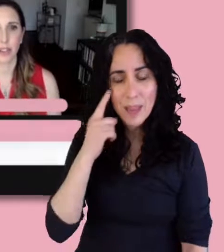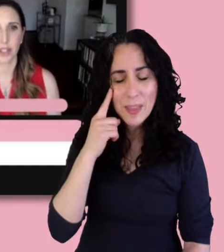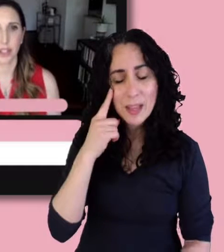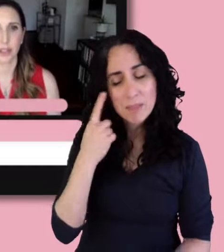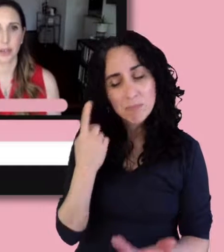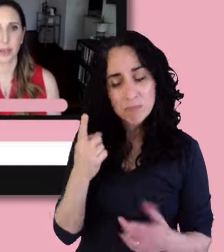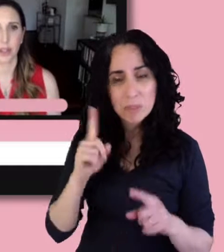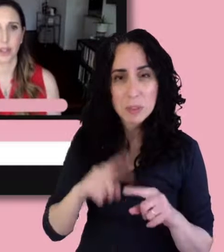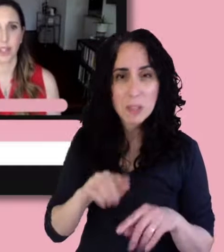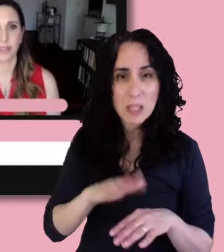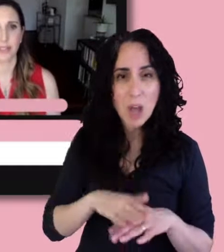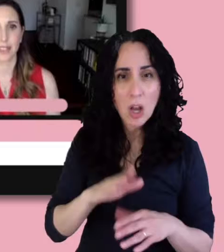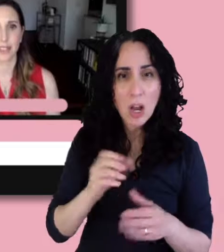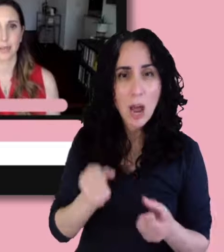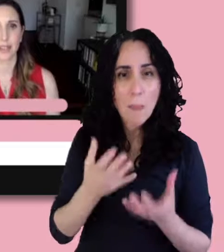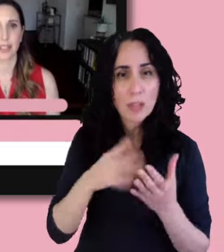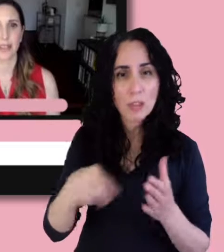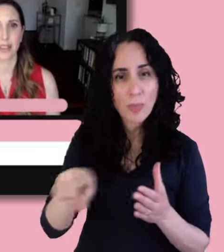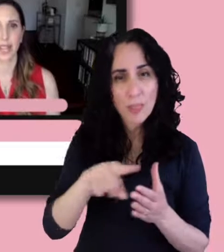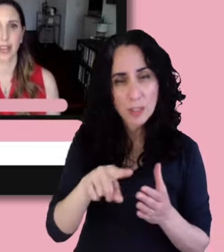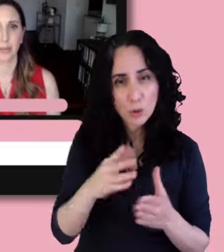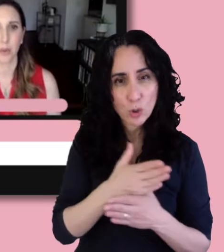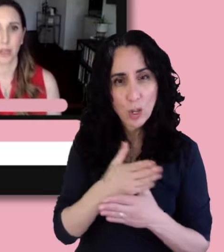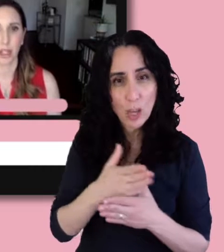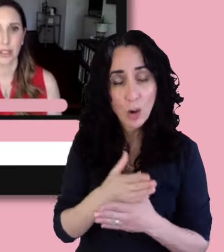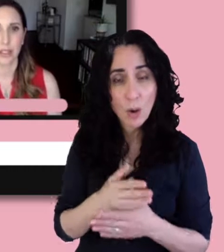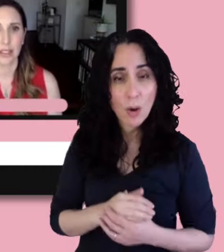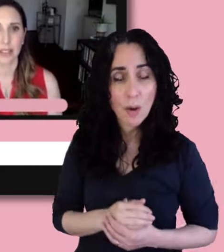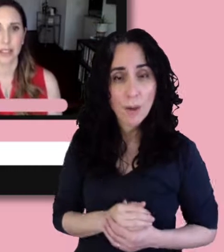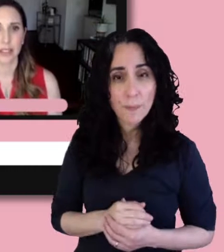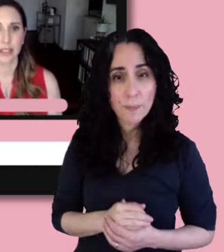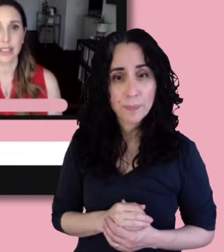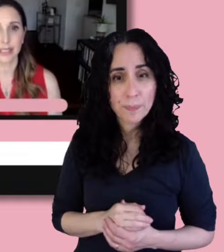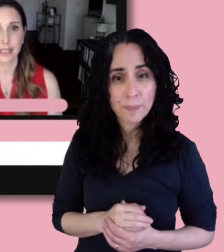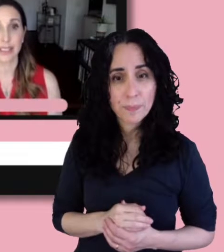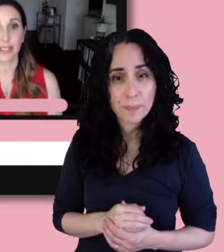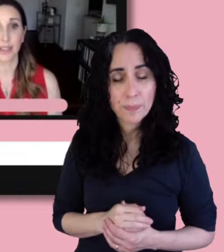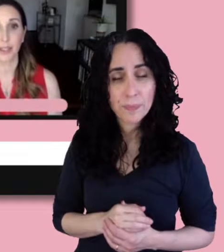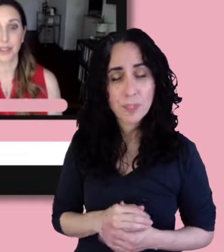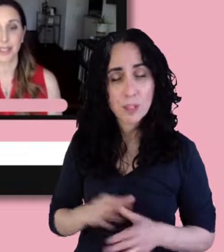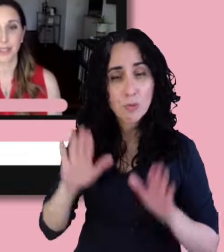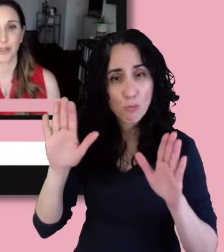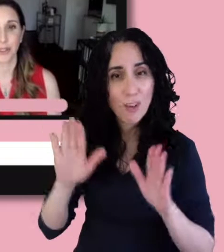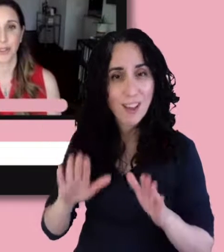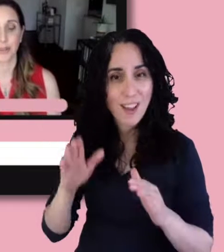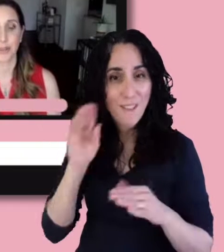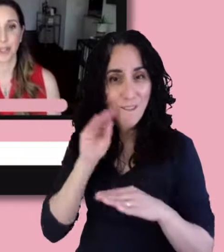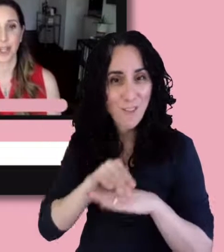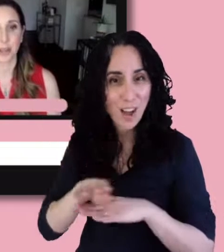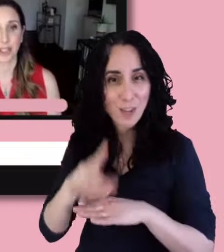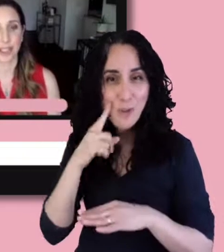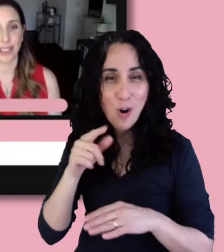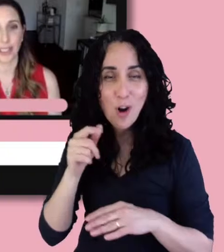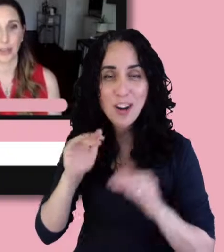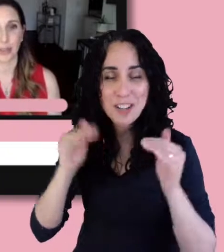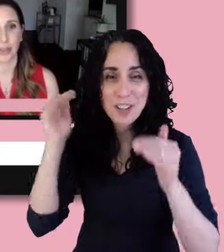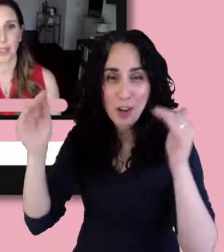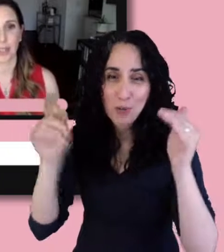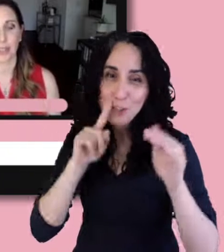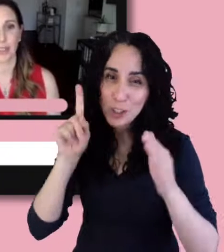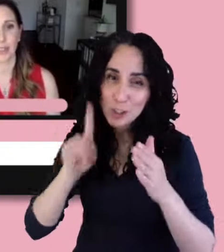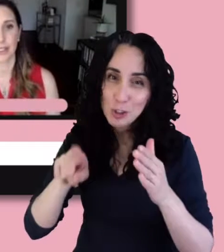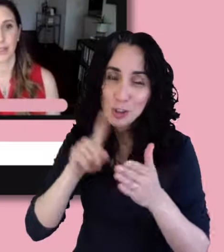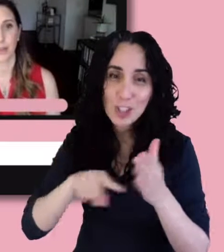they share, or if it seems like they have more. It is great advice for adults. We should all be checking in with